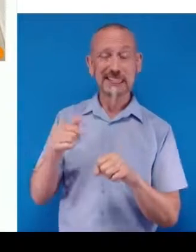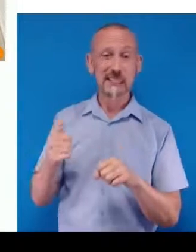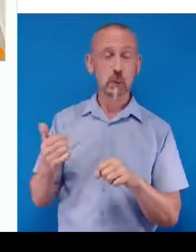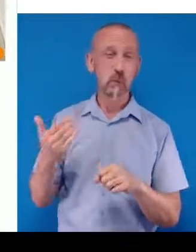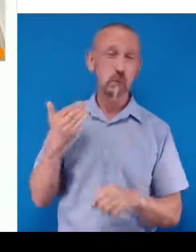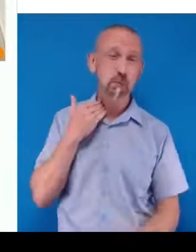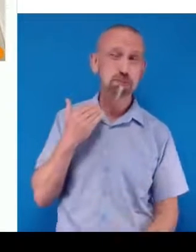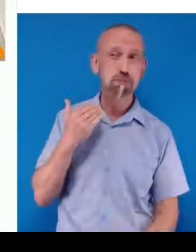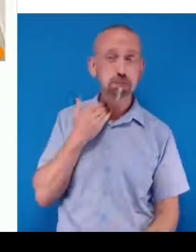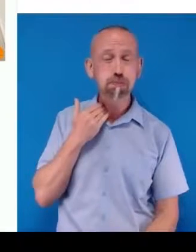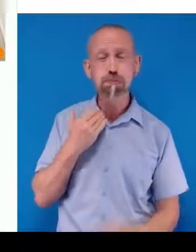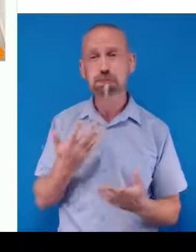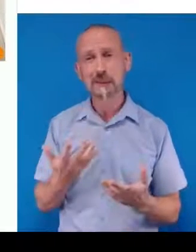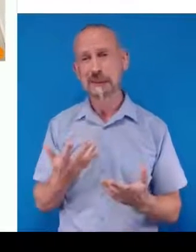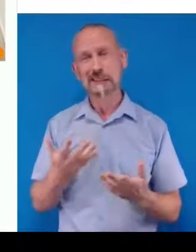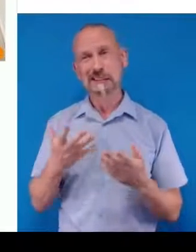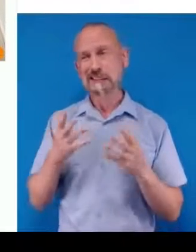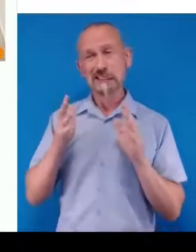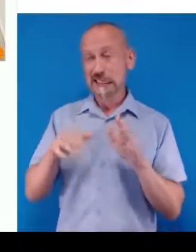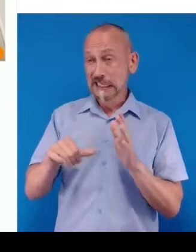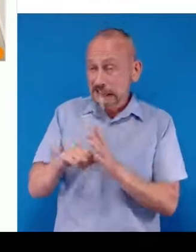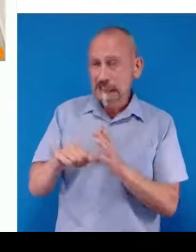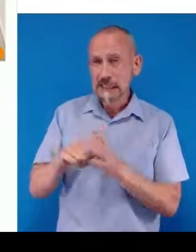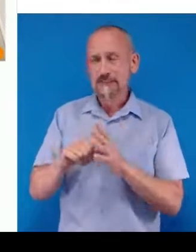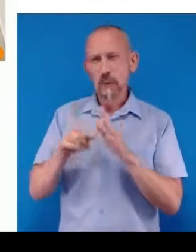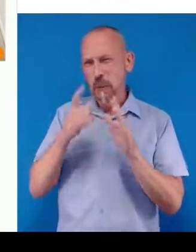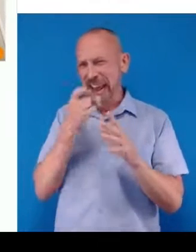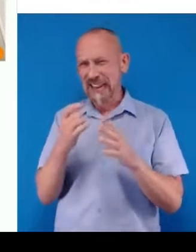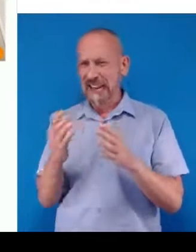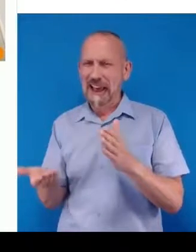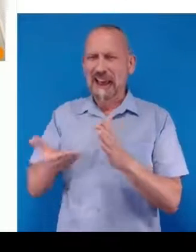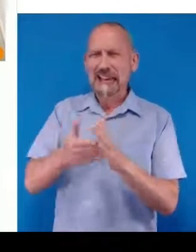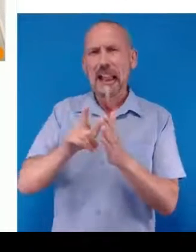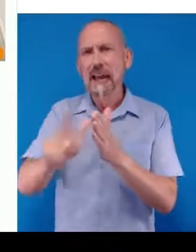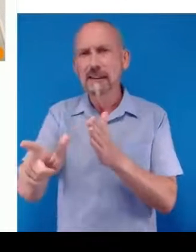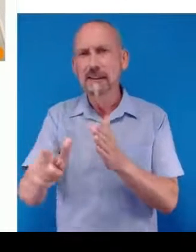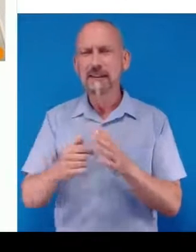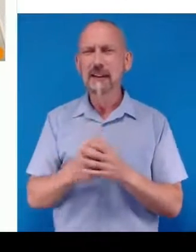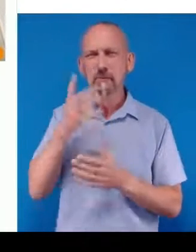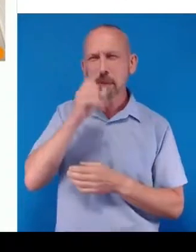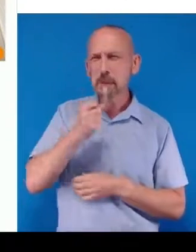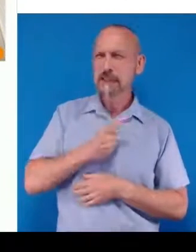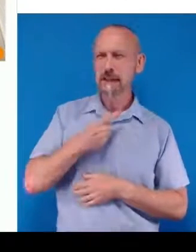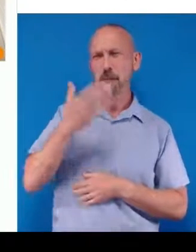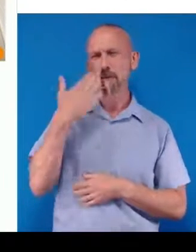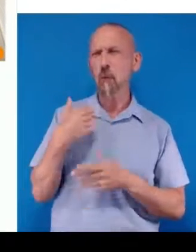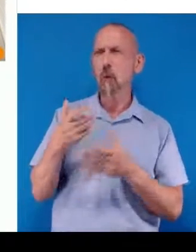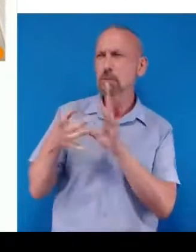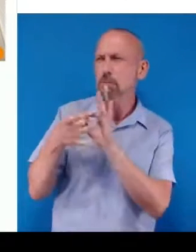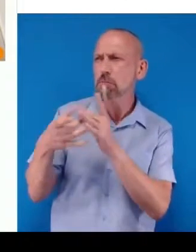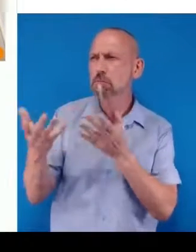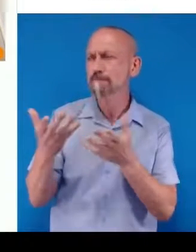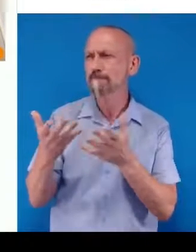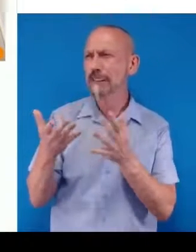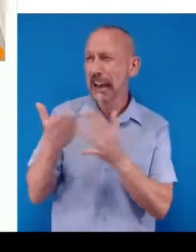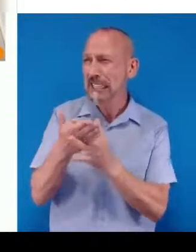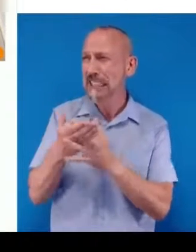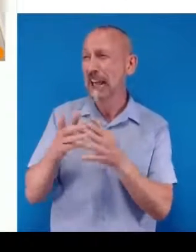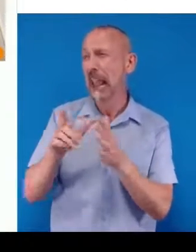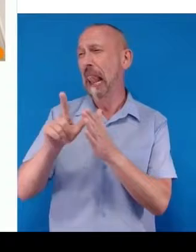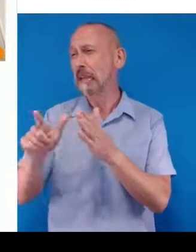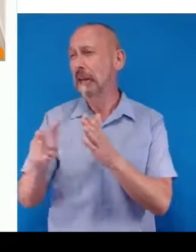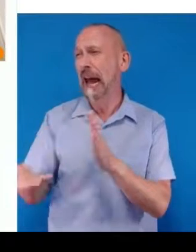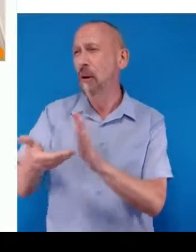on afterwards. And I remember being in one of those conversations and thinking, right, this has to stop. You